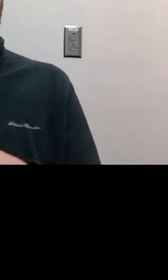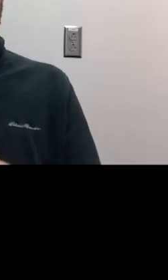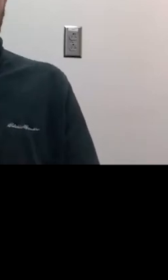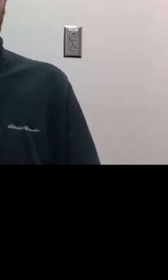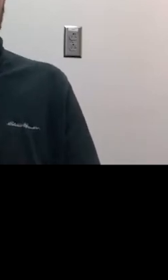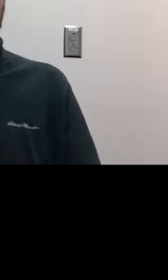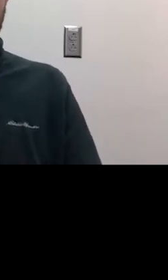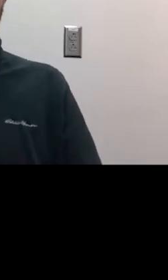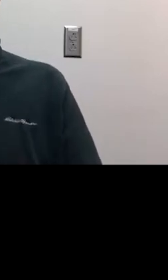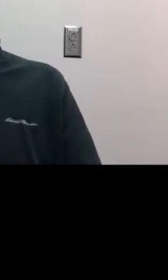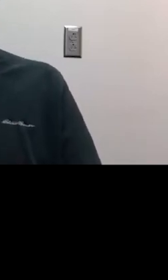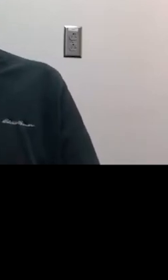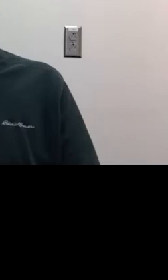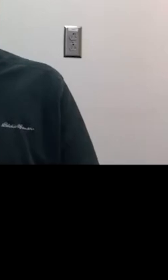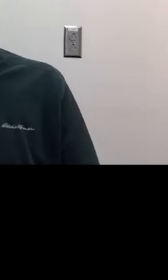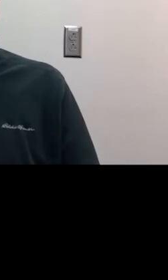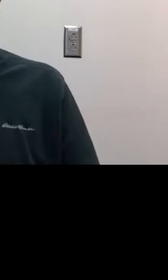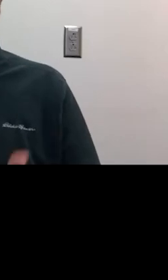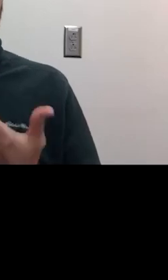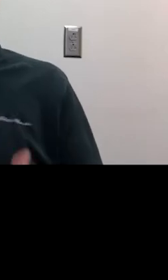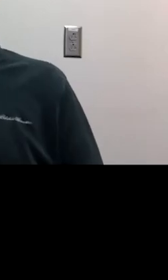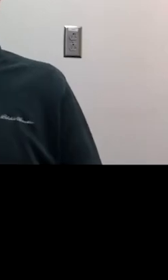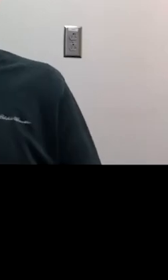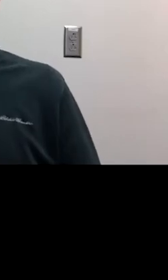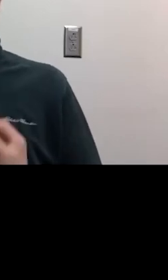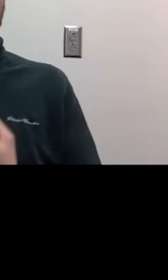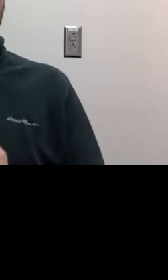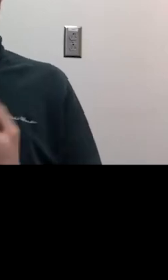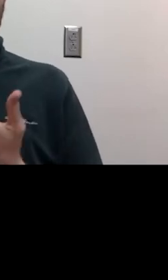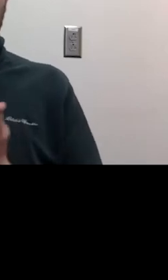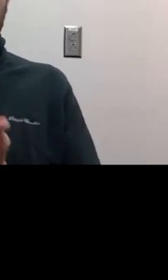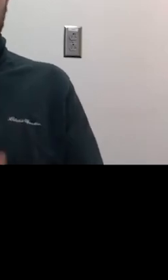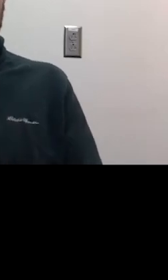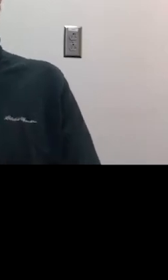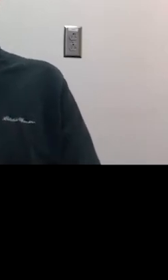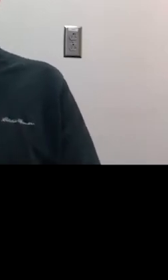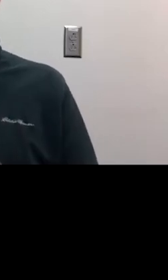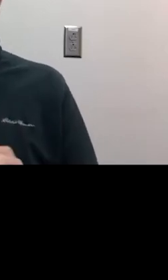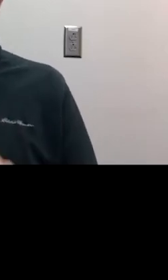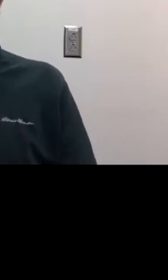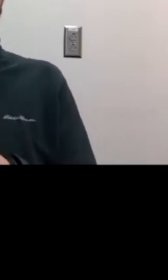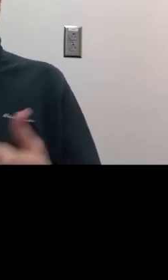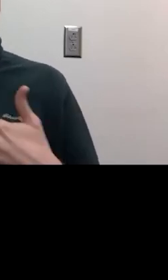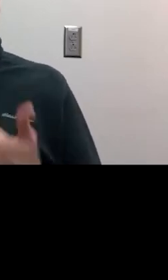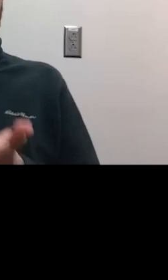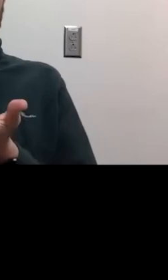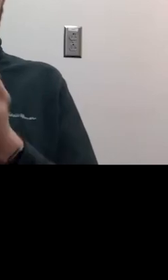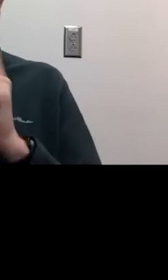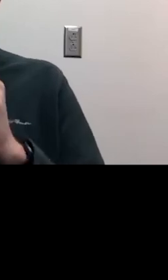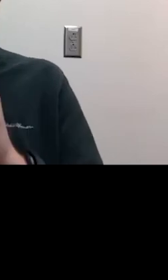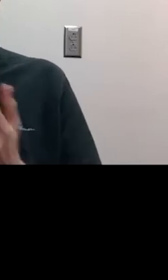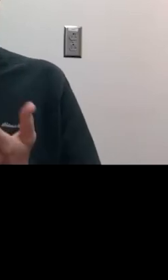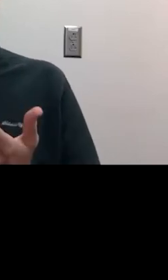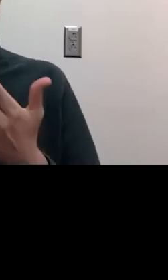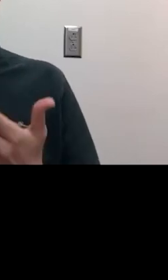reasons why we might consider collecting the data or having these conversations that might be leading to the